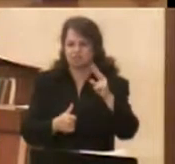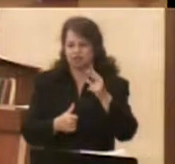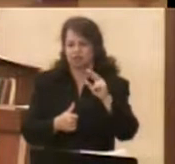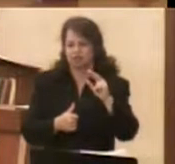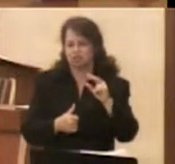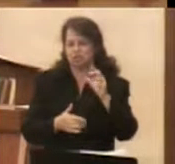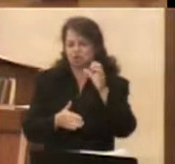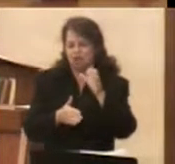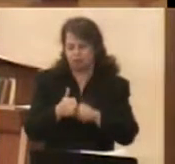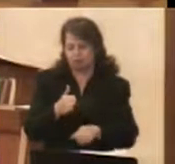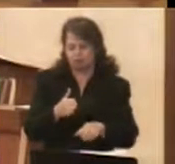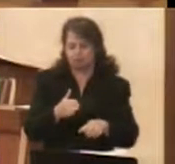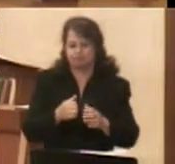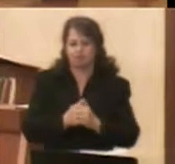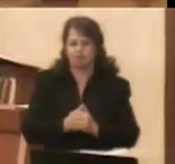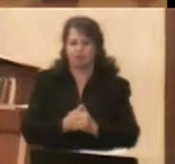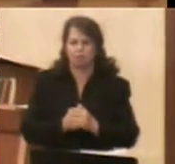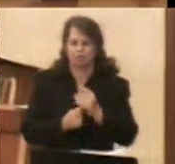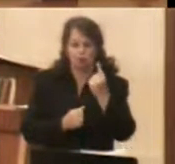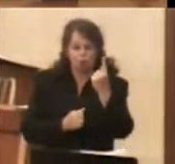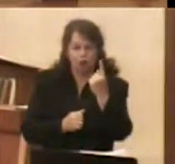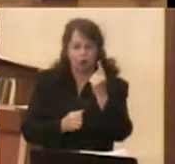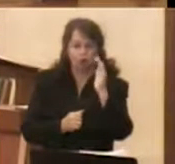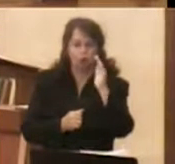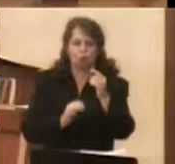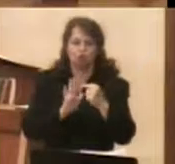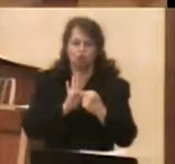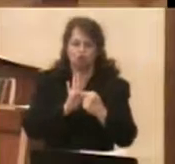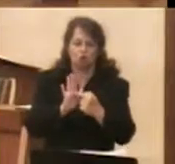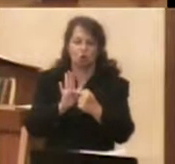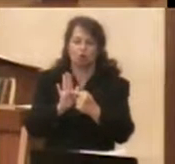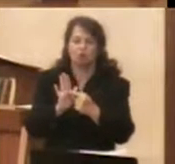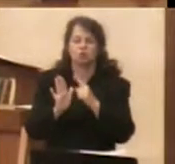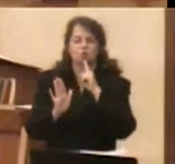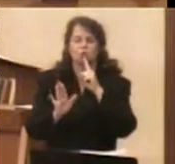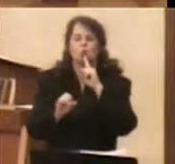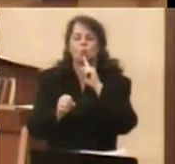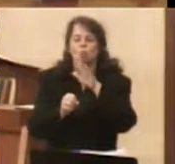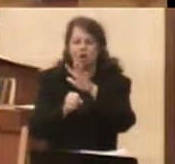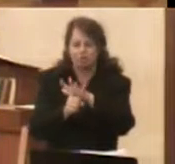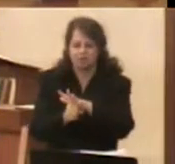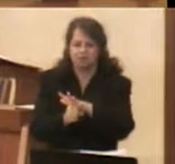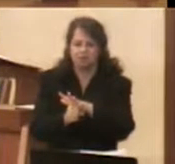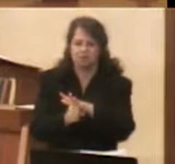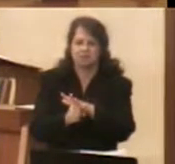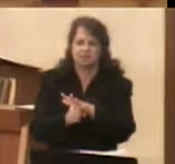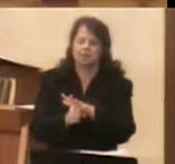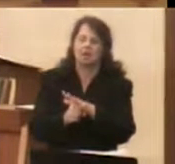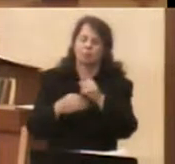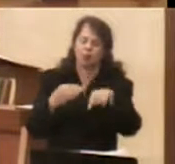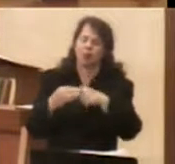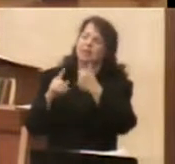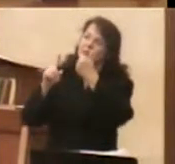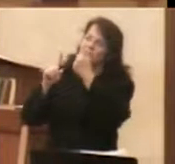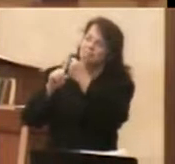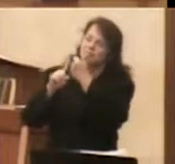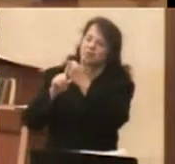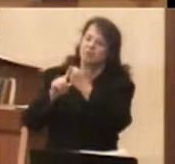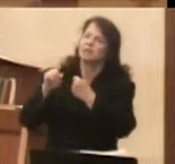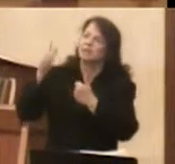one revelation will reveal to us the overarching promise that Jesus' own self is